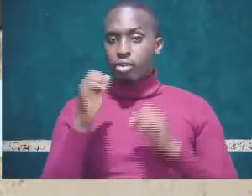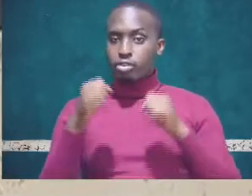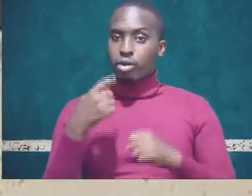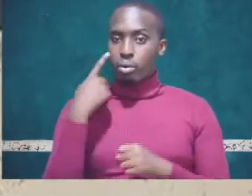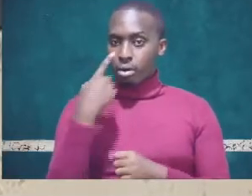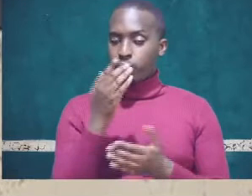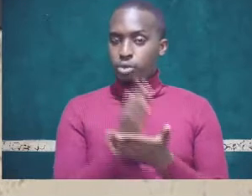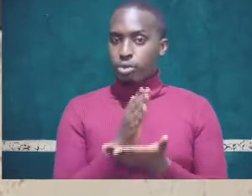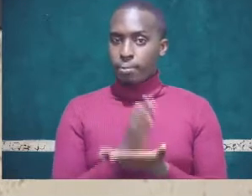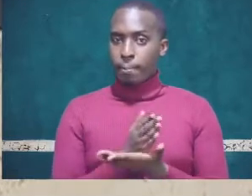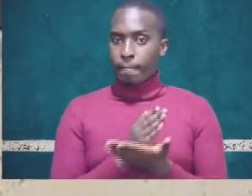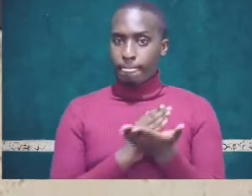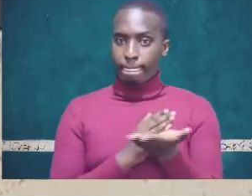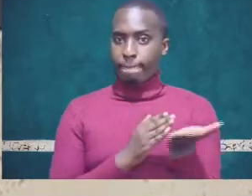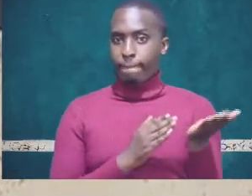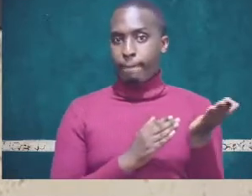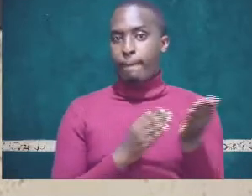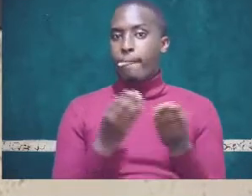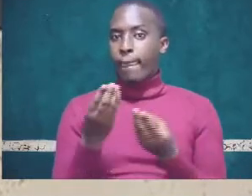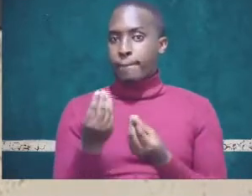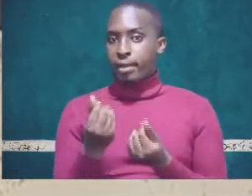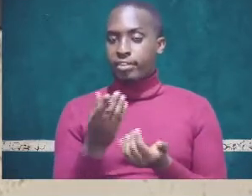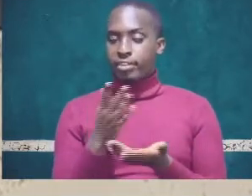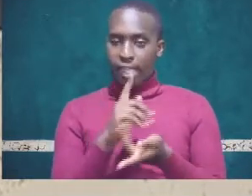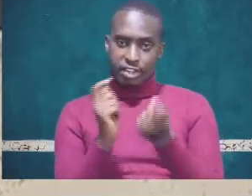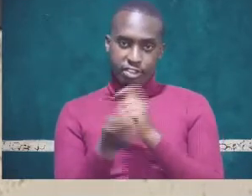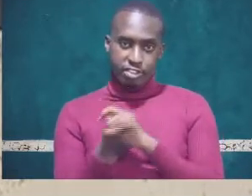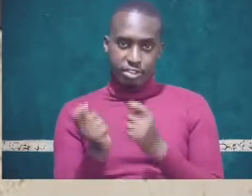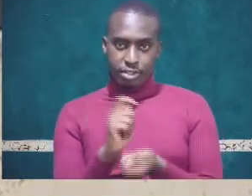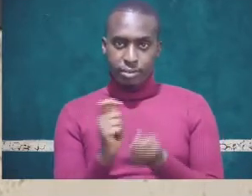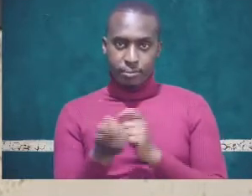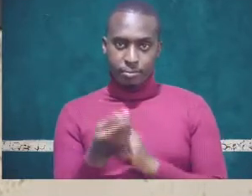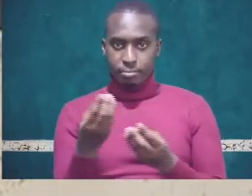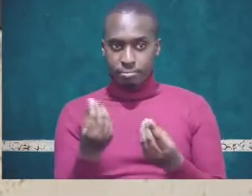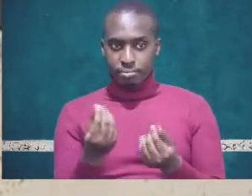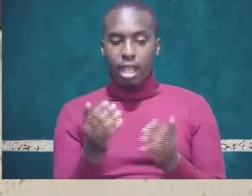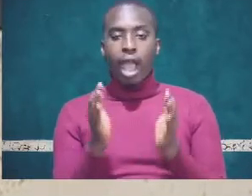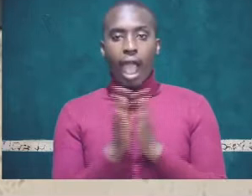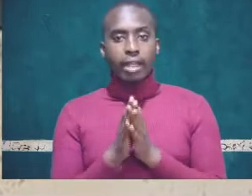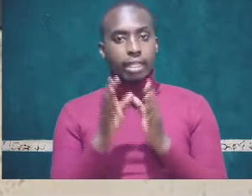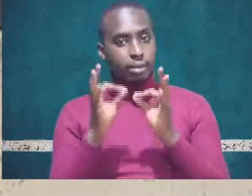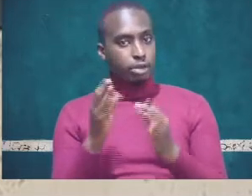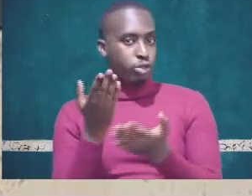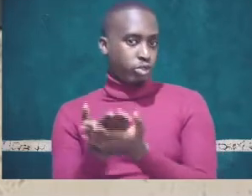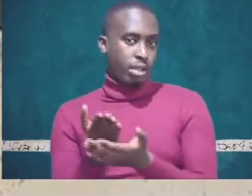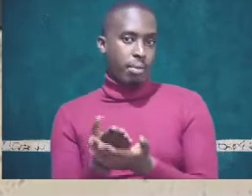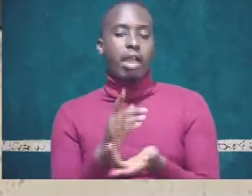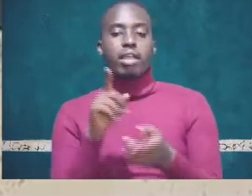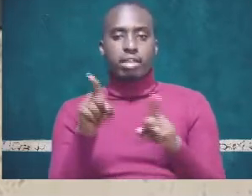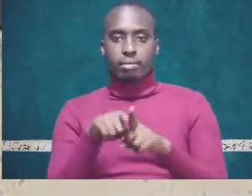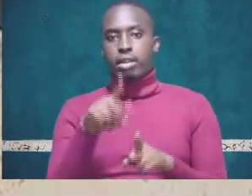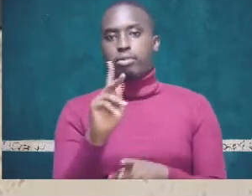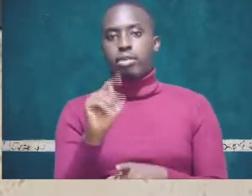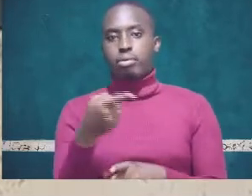notice that here, prices are changing, and also quantity demanded